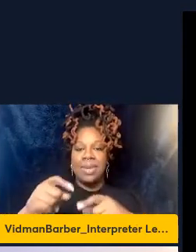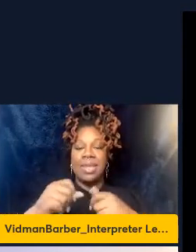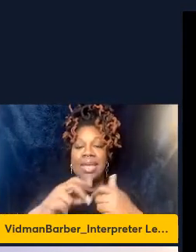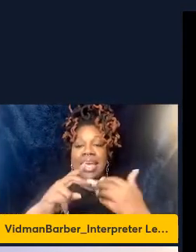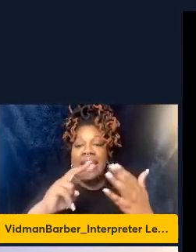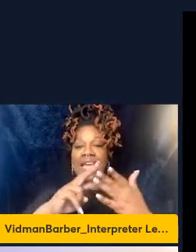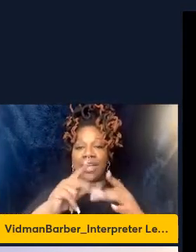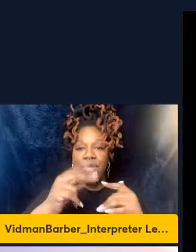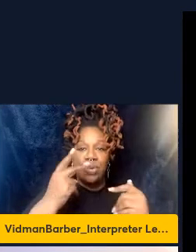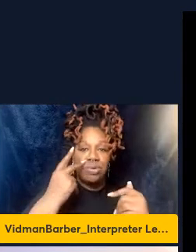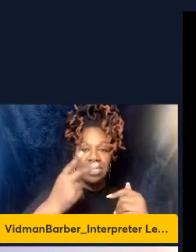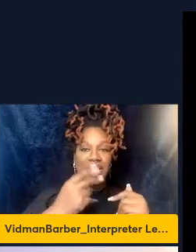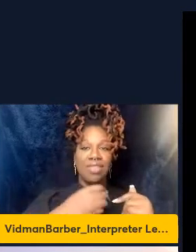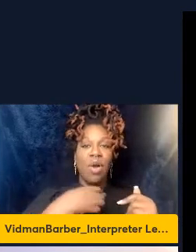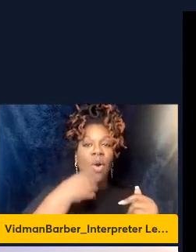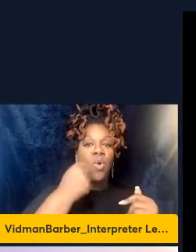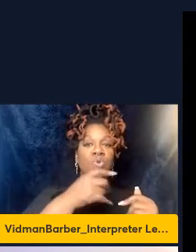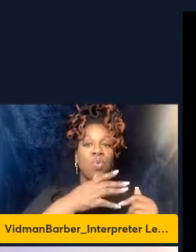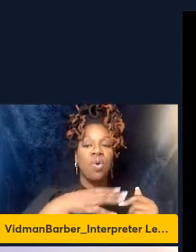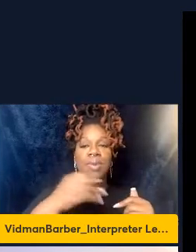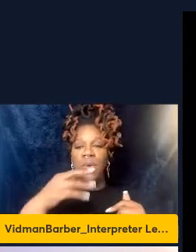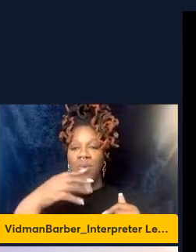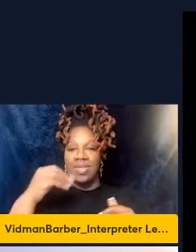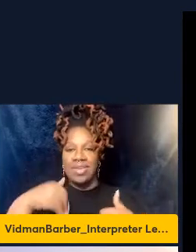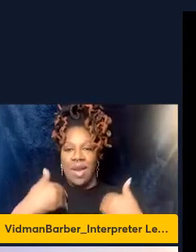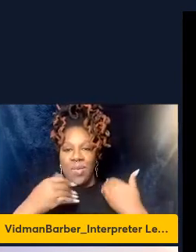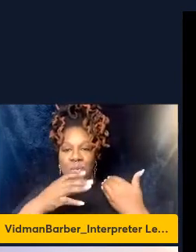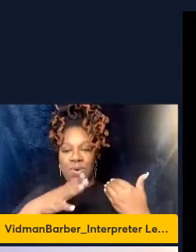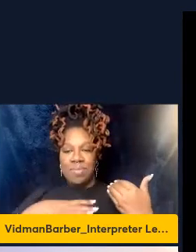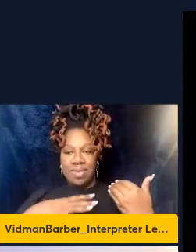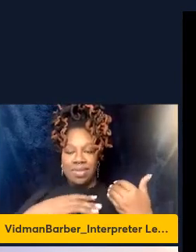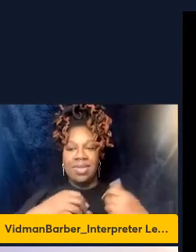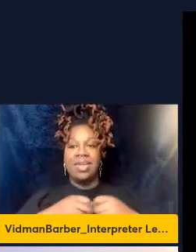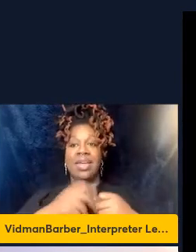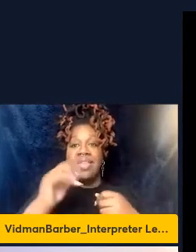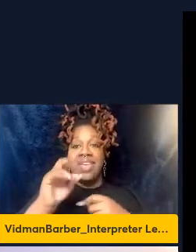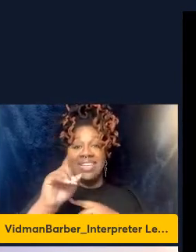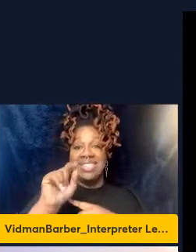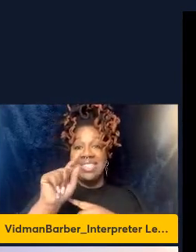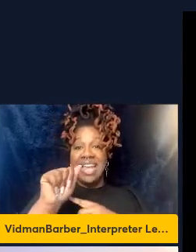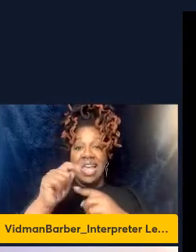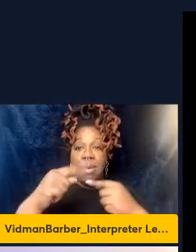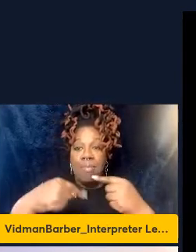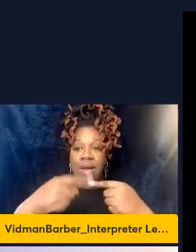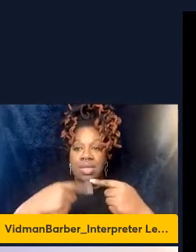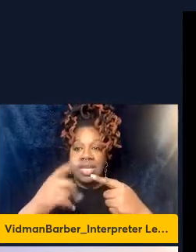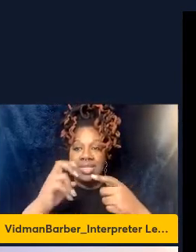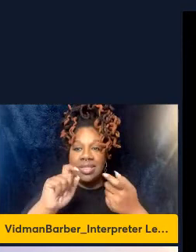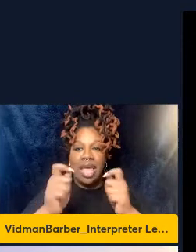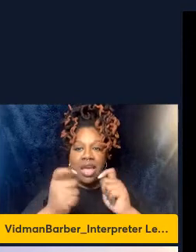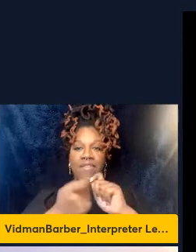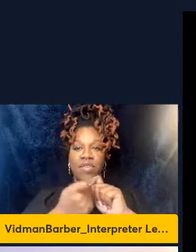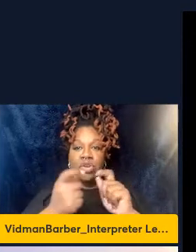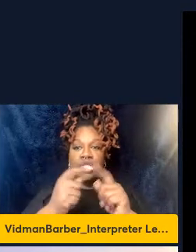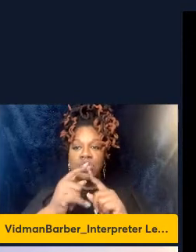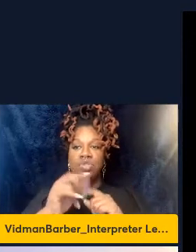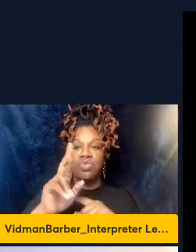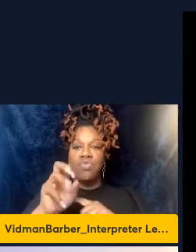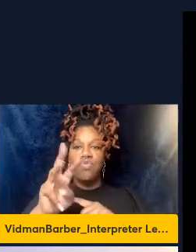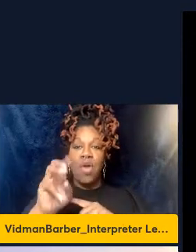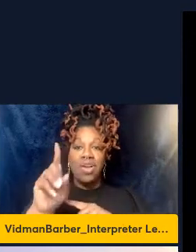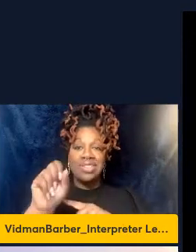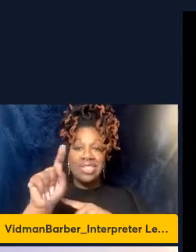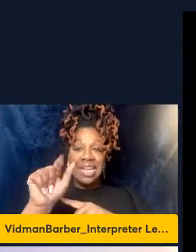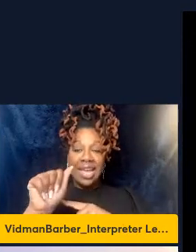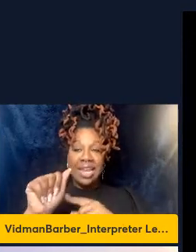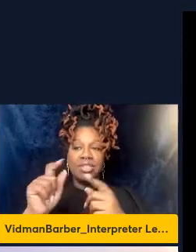in terms of an output. And so this data processing is just this conversion of raw data into something that was more